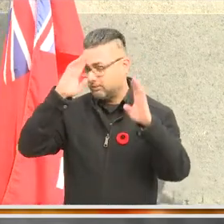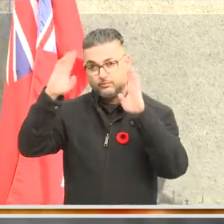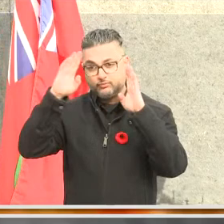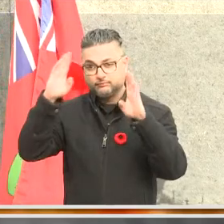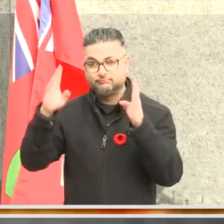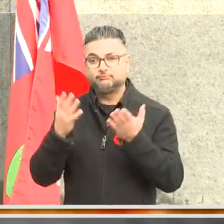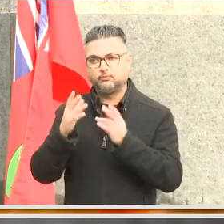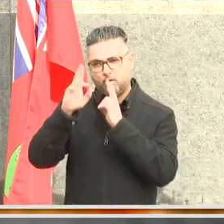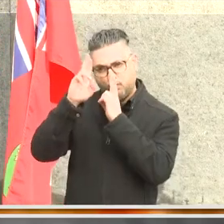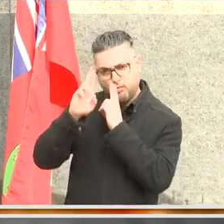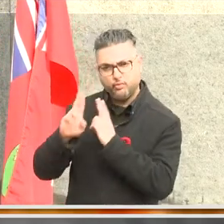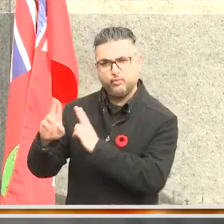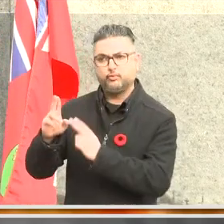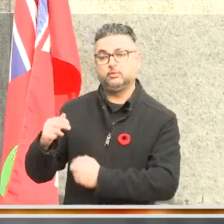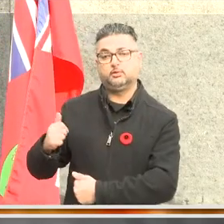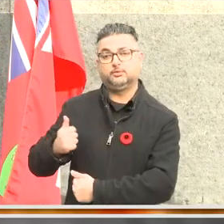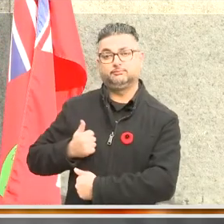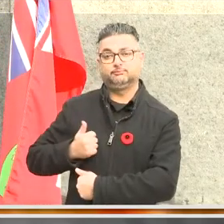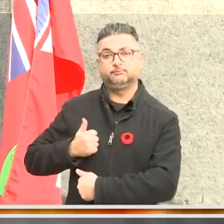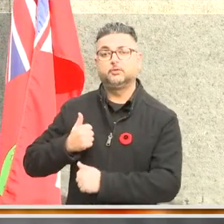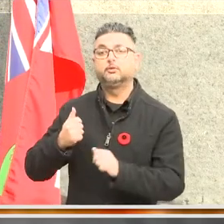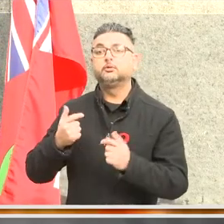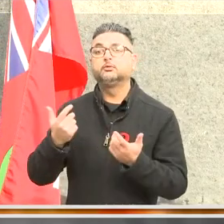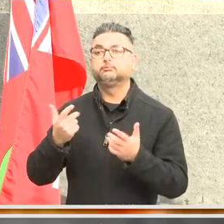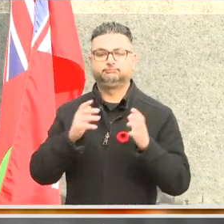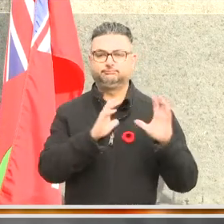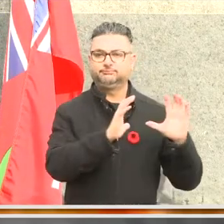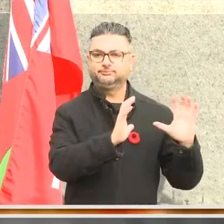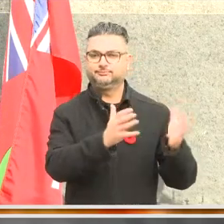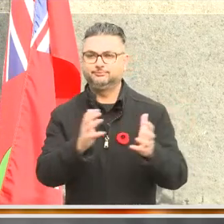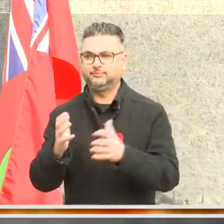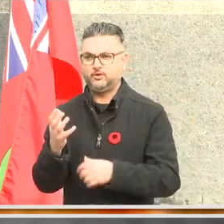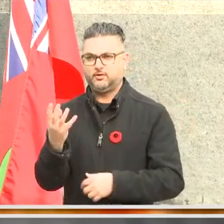from 4 Canadian division of the Canadian Armed Forces.